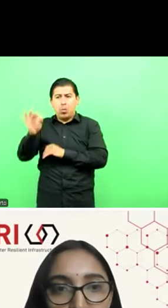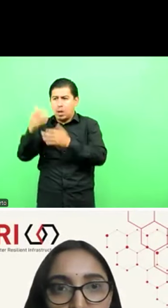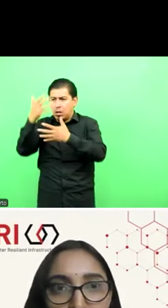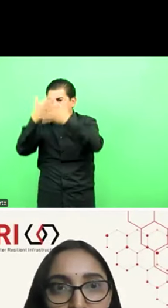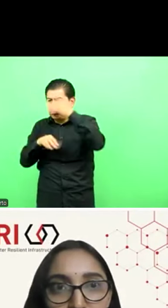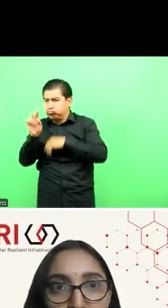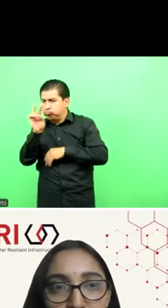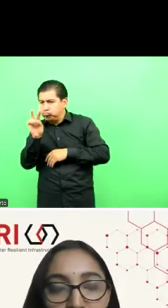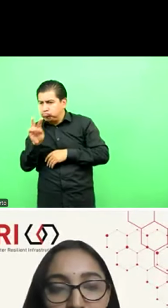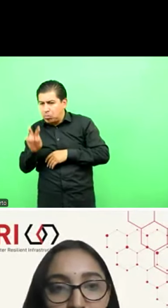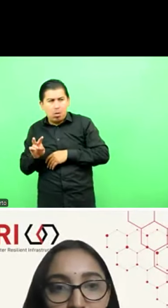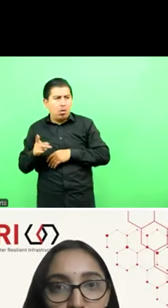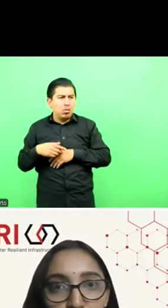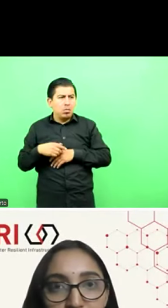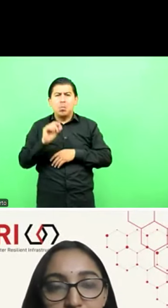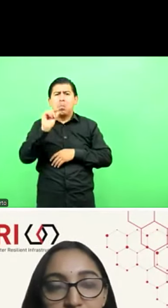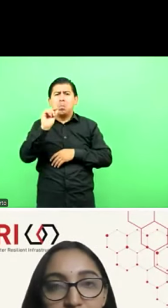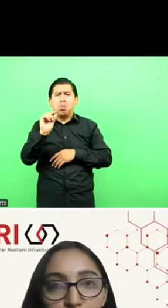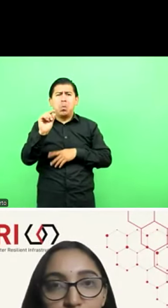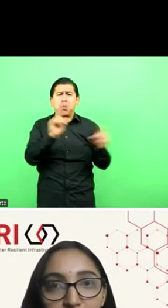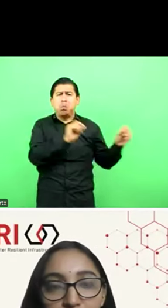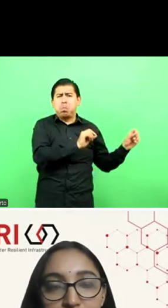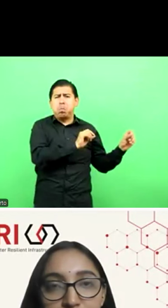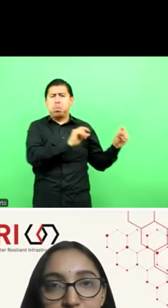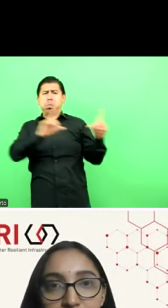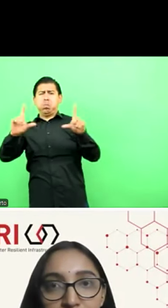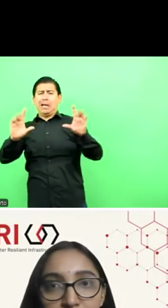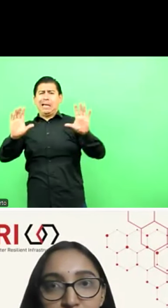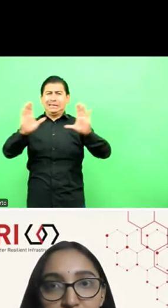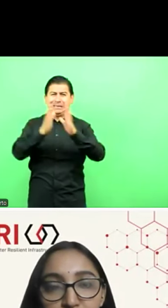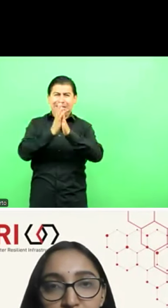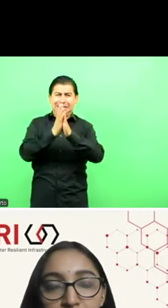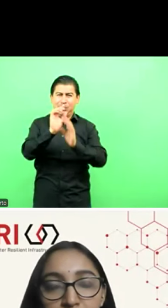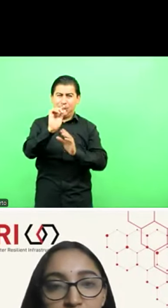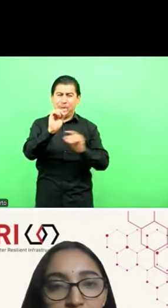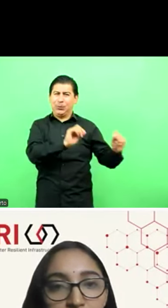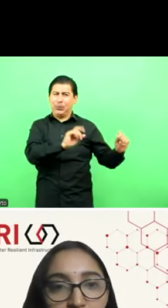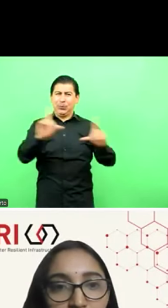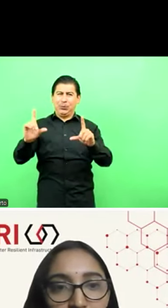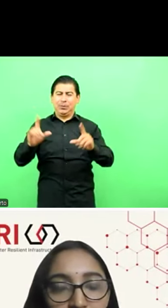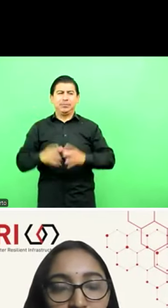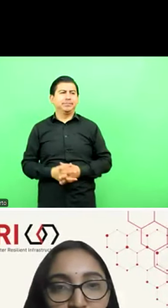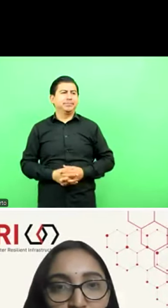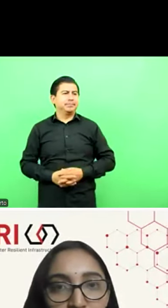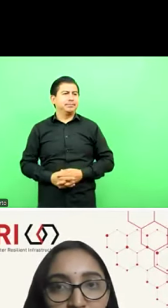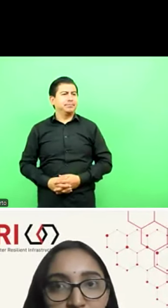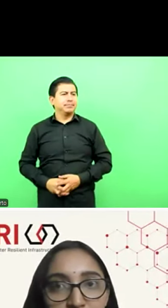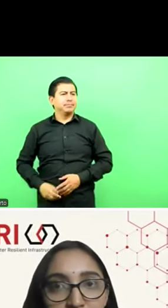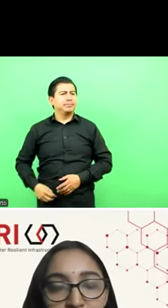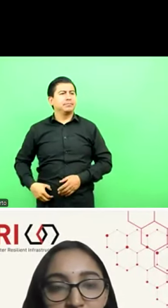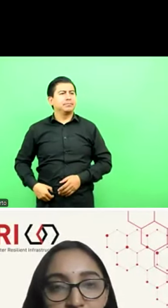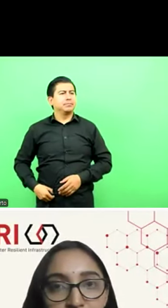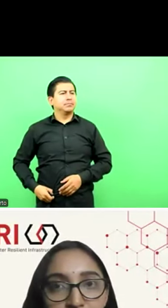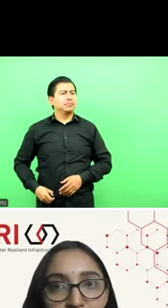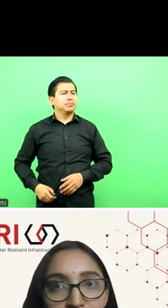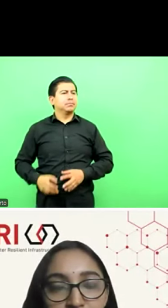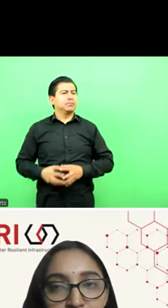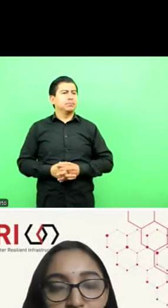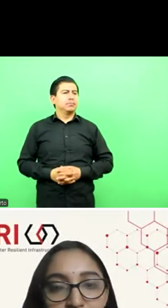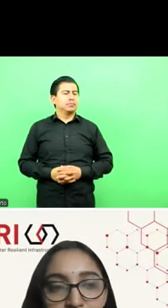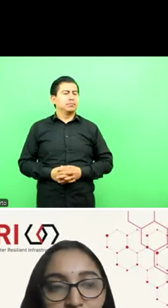I please request my colleague, Dr. Ratnesh, to Yes, change the please. format? Ratnesh